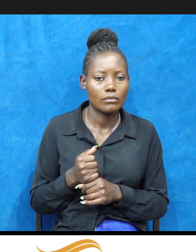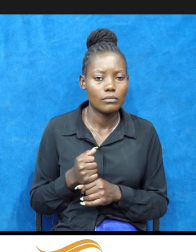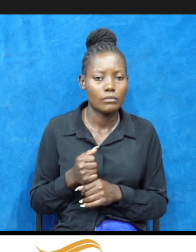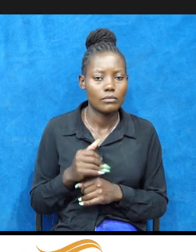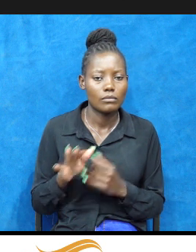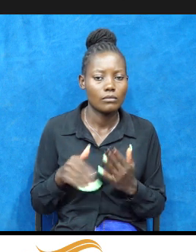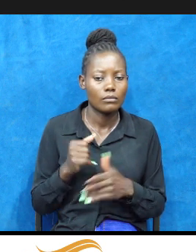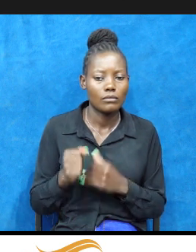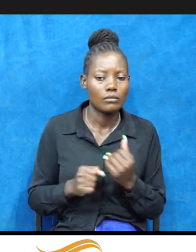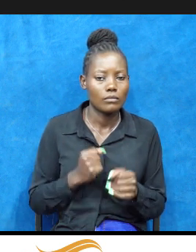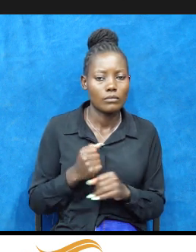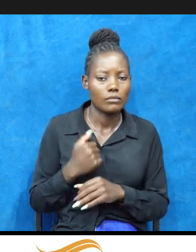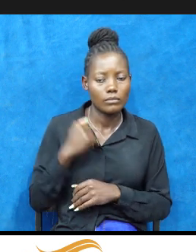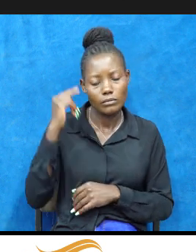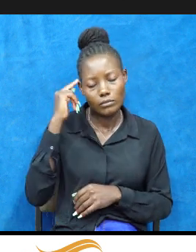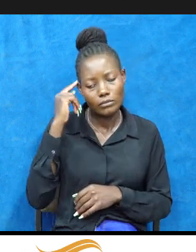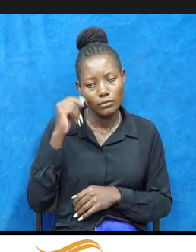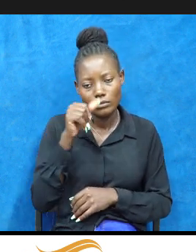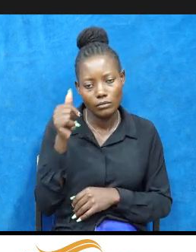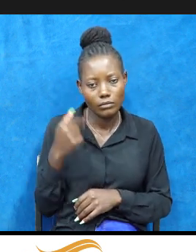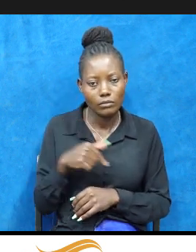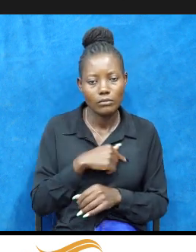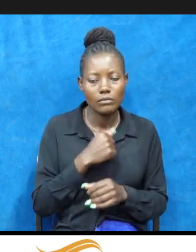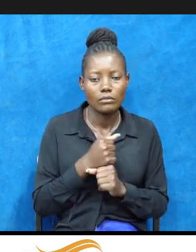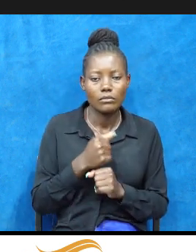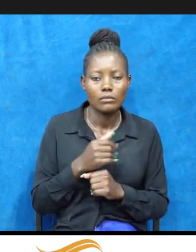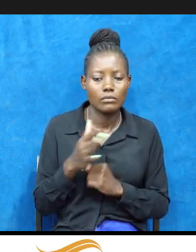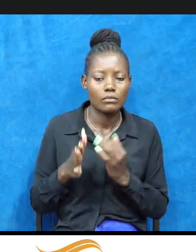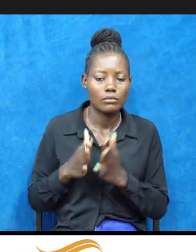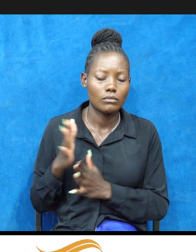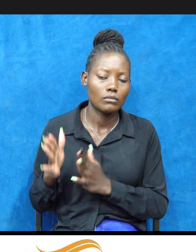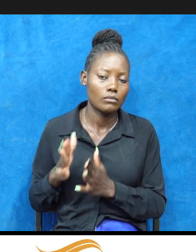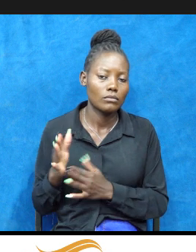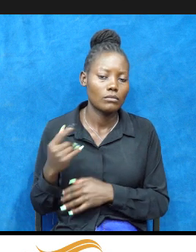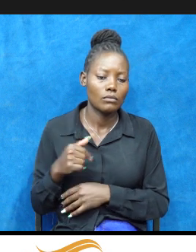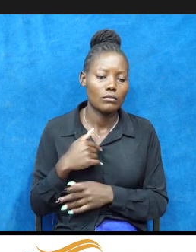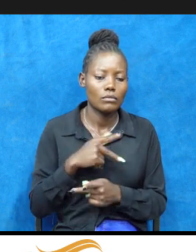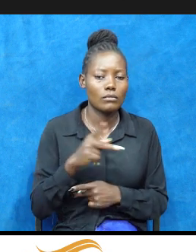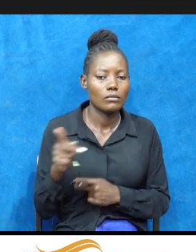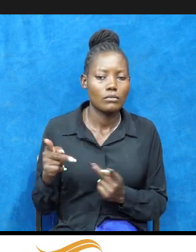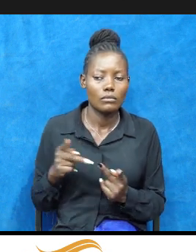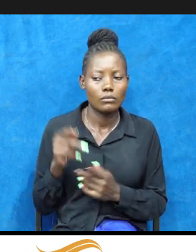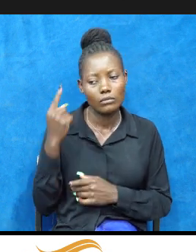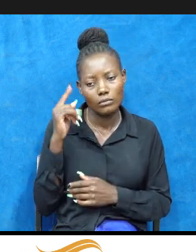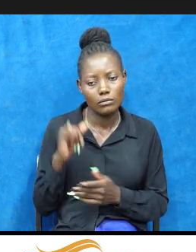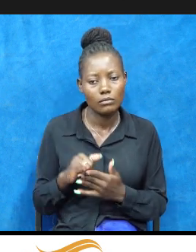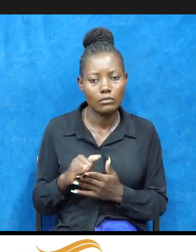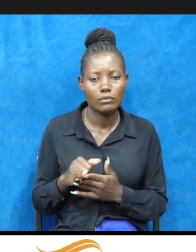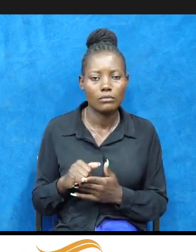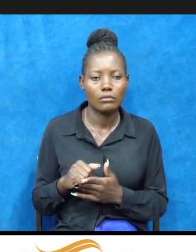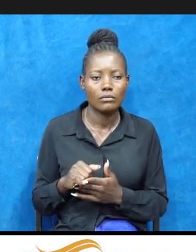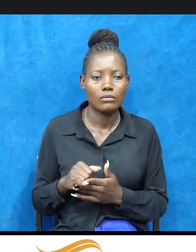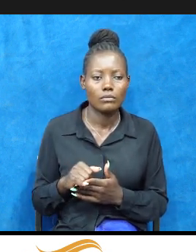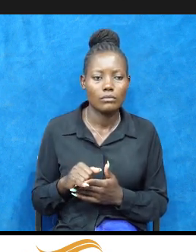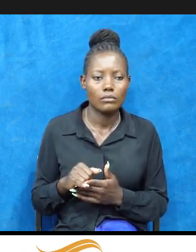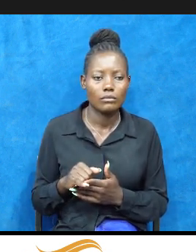all year long. I think that's something you do early in your preparation. So there's a place for that. That would be